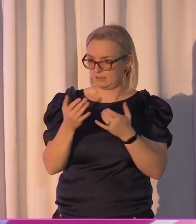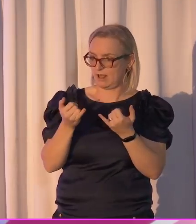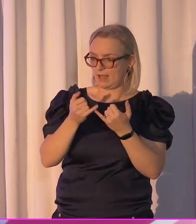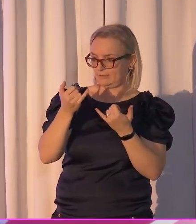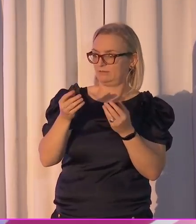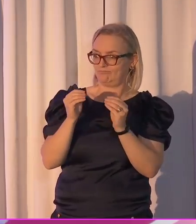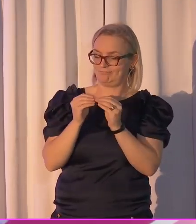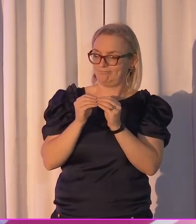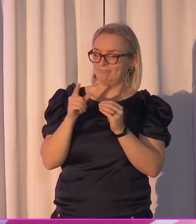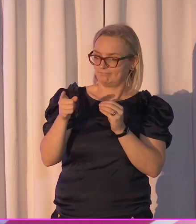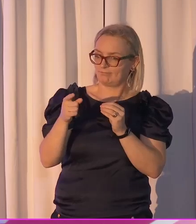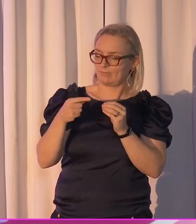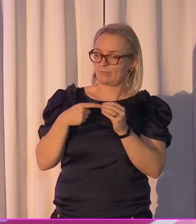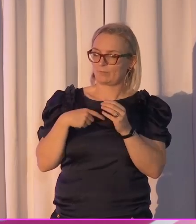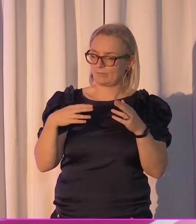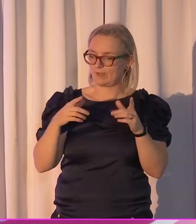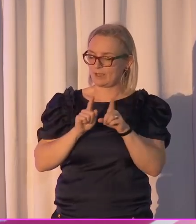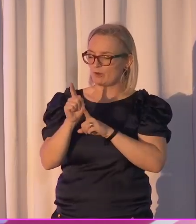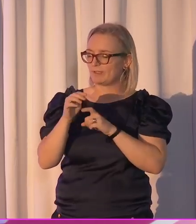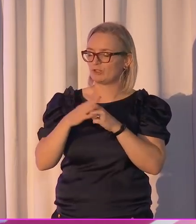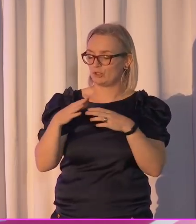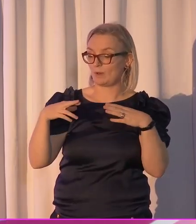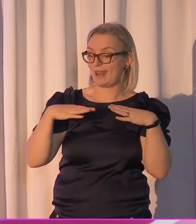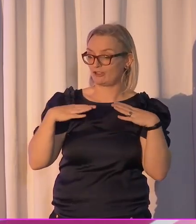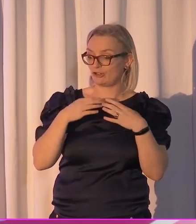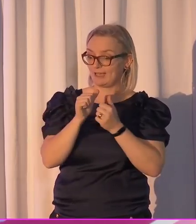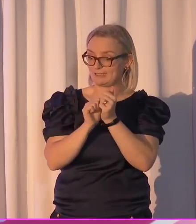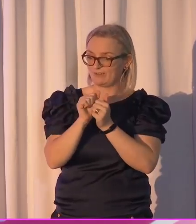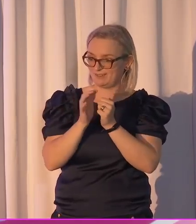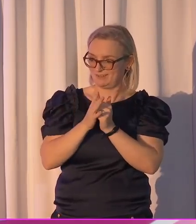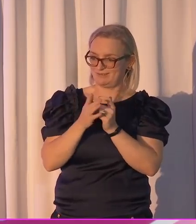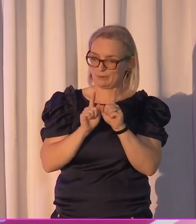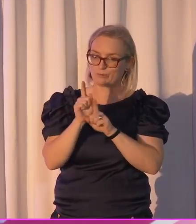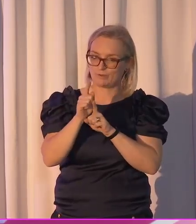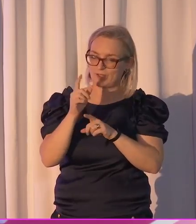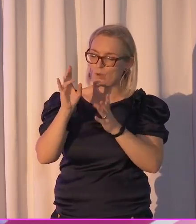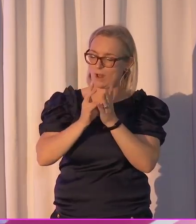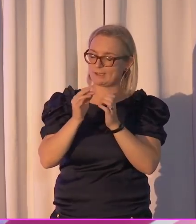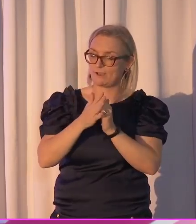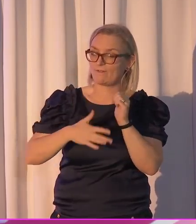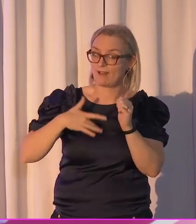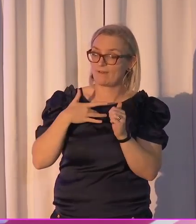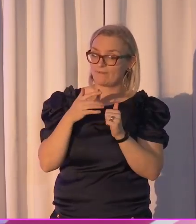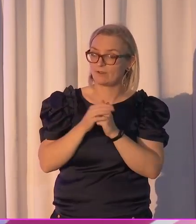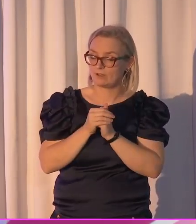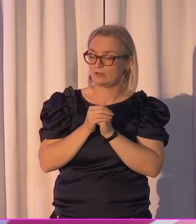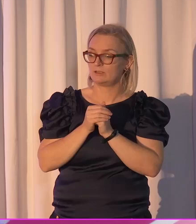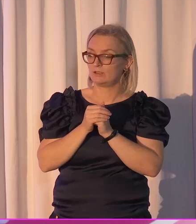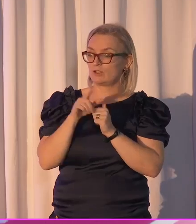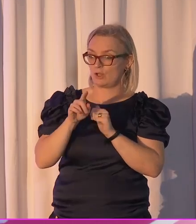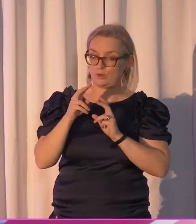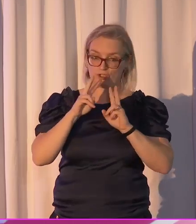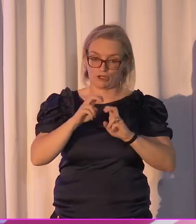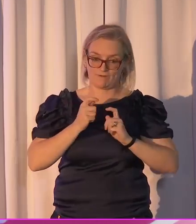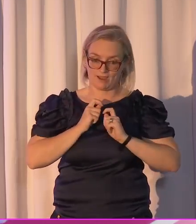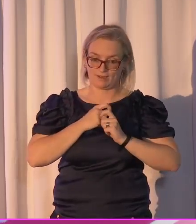positive impact on their quality of life. And similar findings were contained in the NDA's National Wellbeing and Social Inclusion Survey